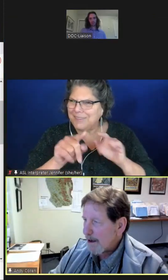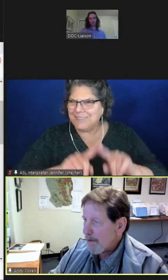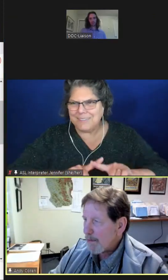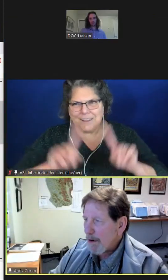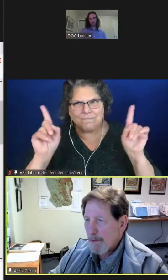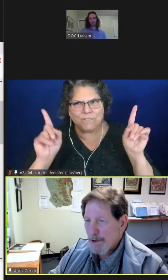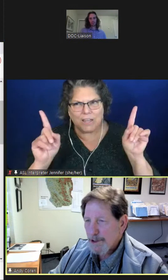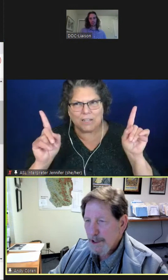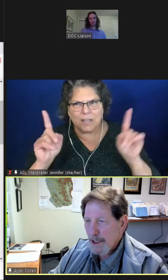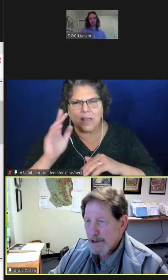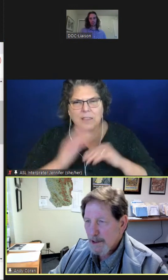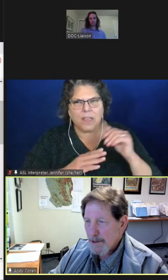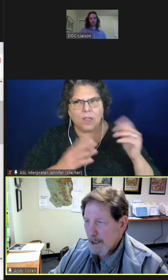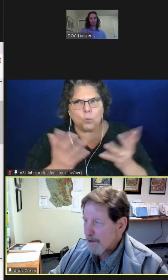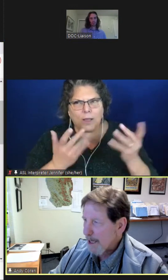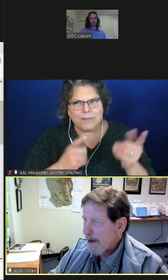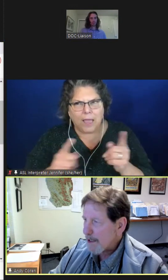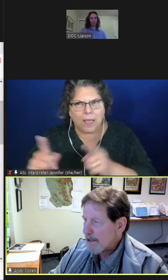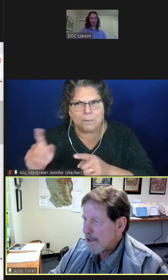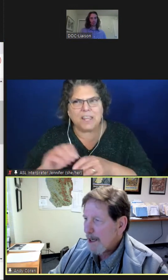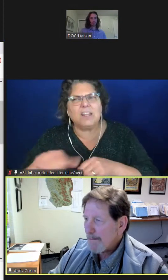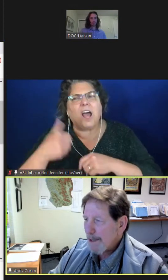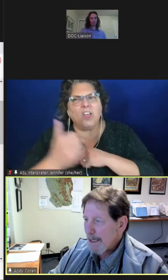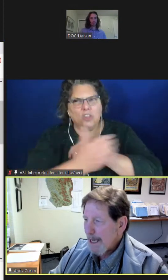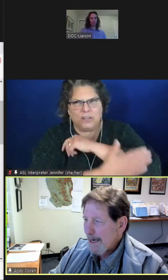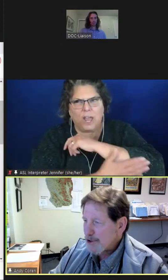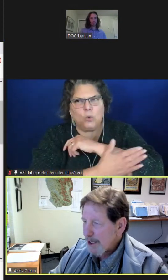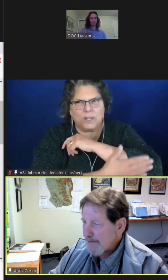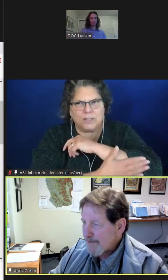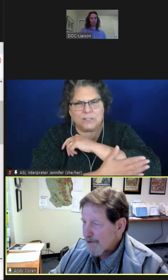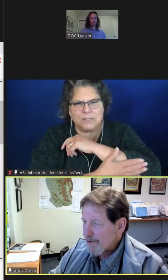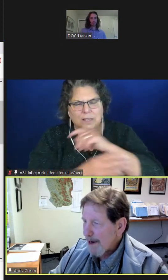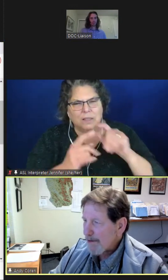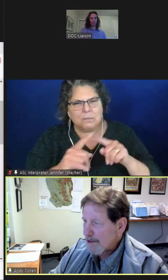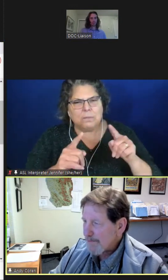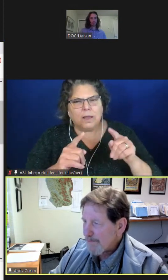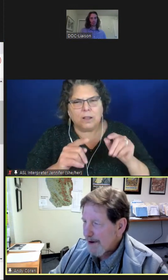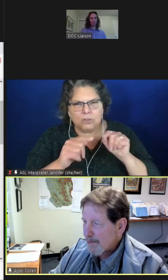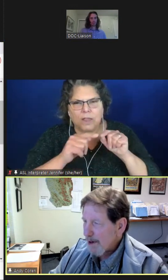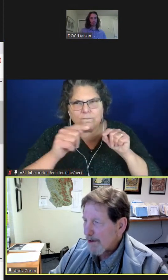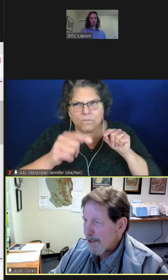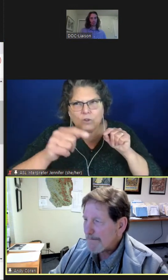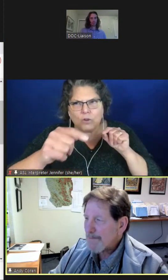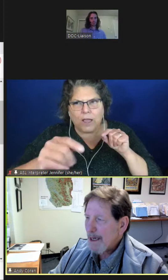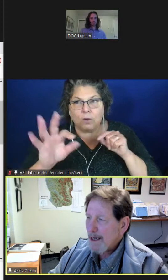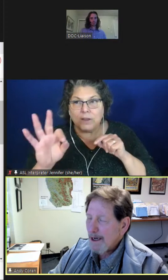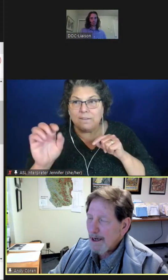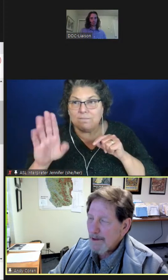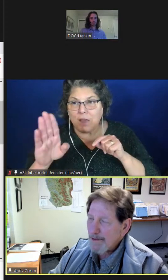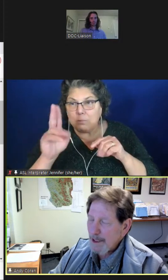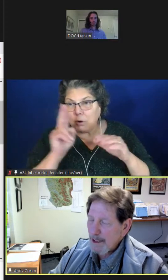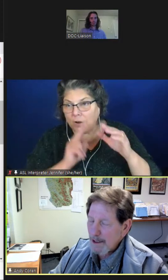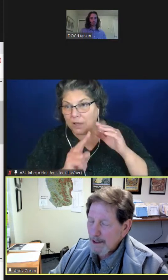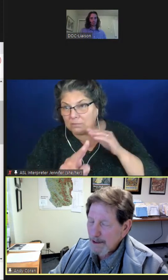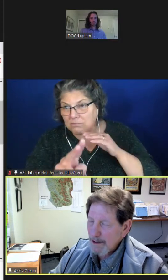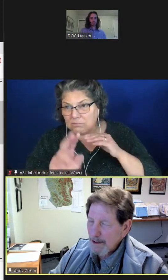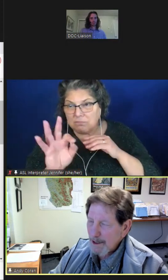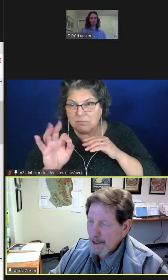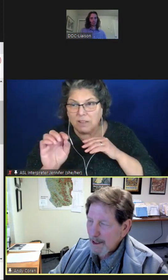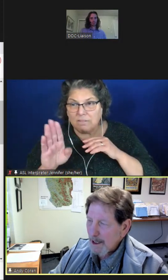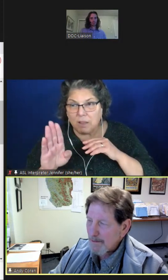than what we're seeing in some of the other counties. But again, as you get further out into February,